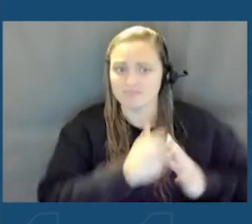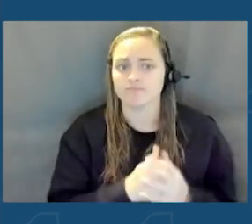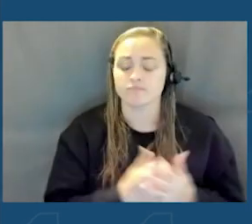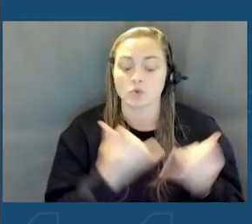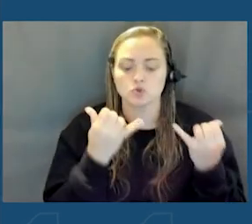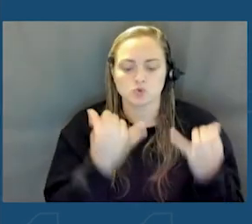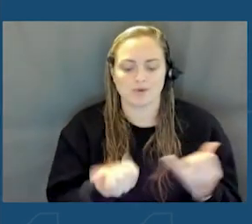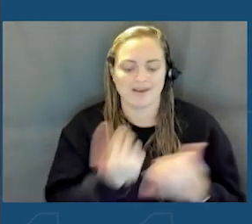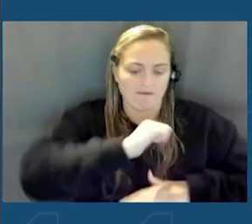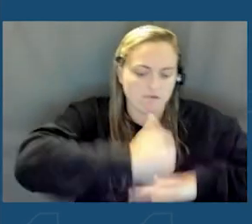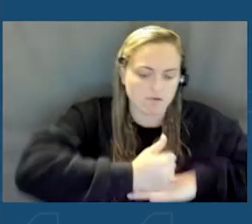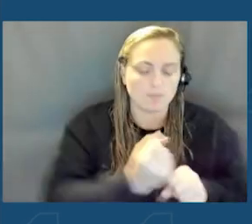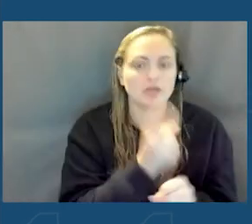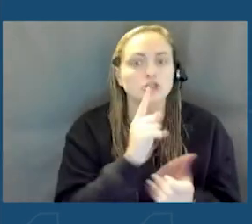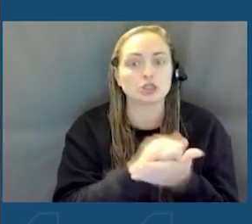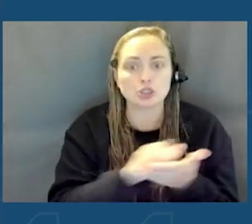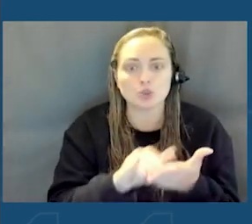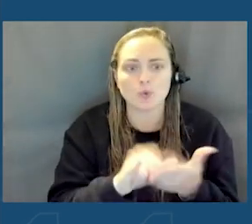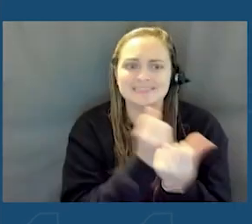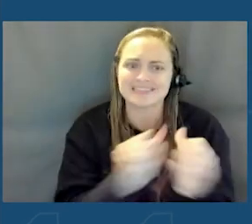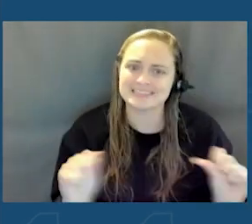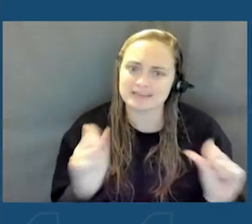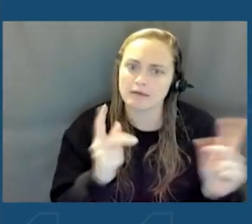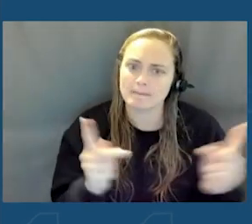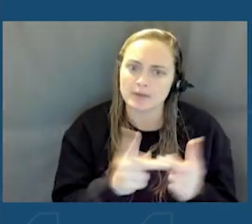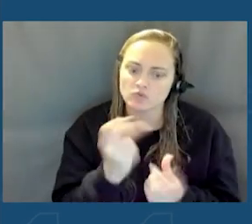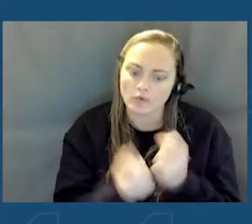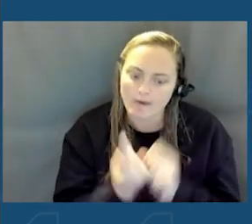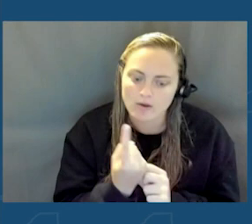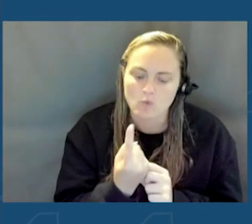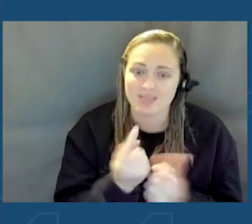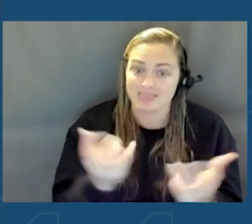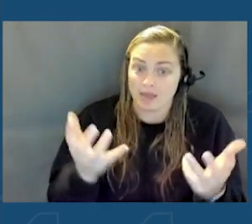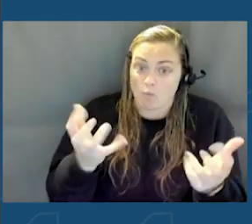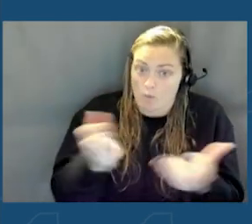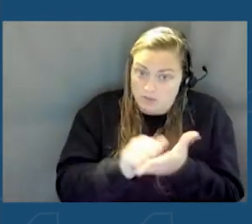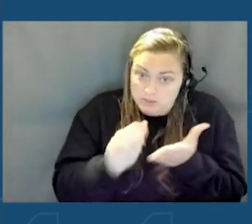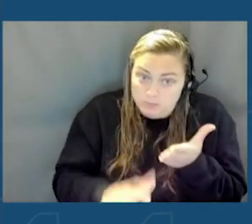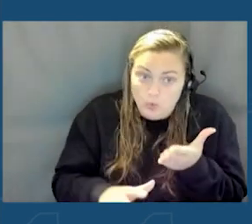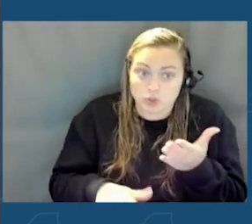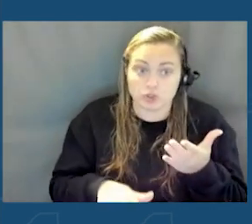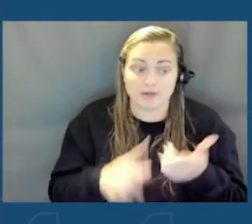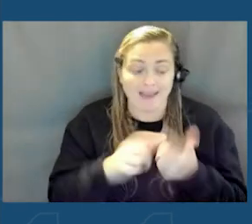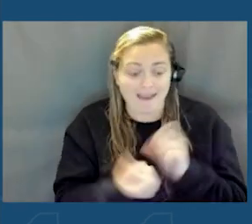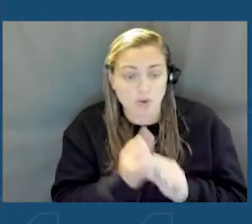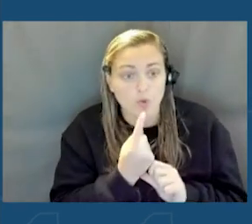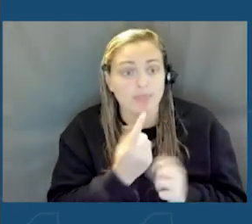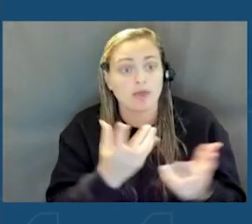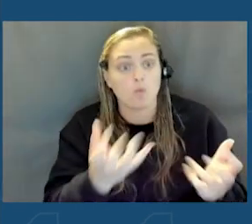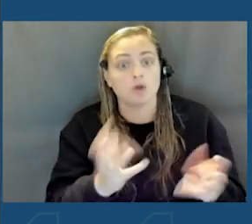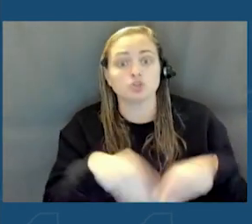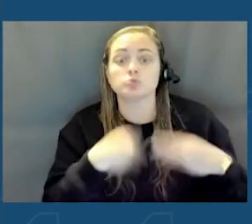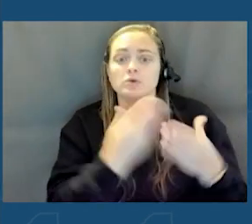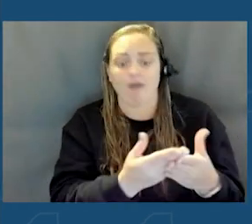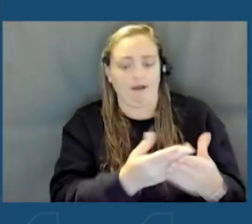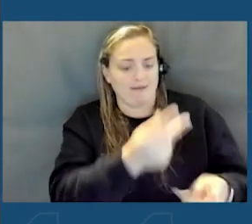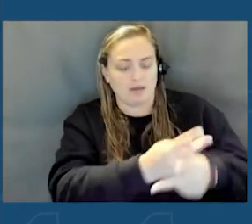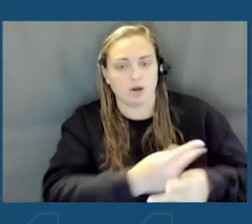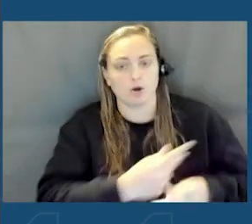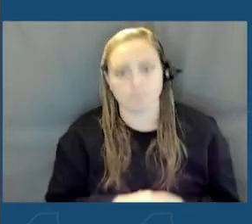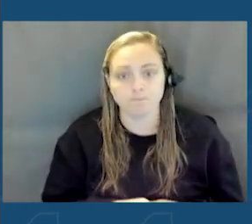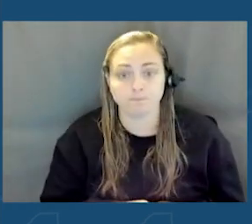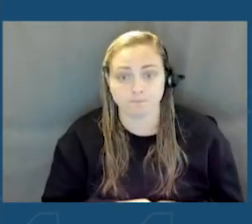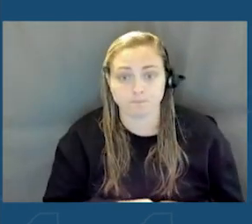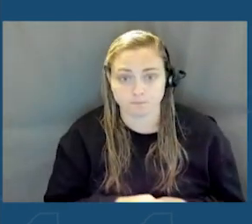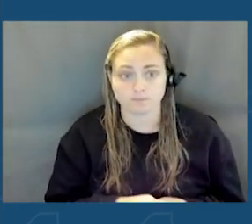to ensure that New York is a safe haven for anyone who wants an abortion and anyone who wants to provide that care. I want to